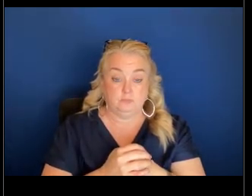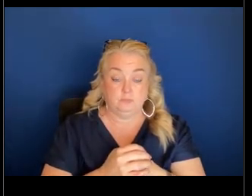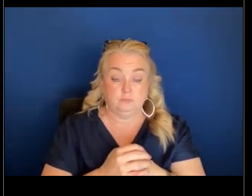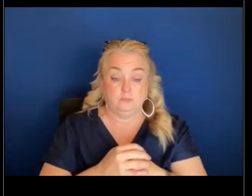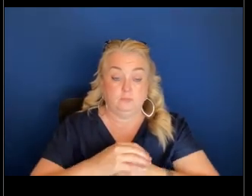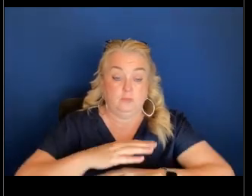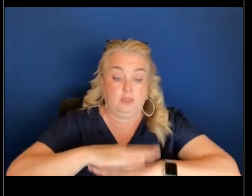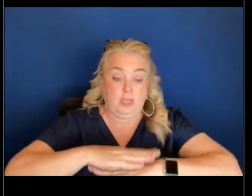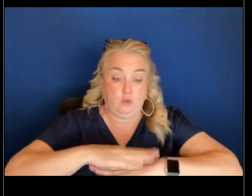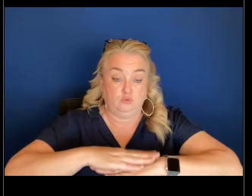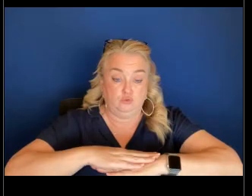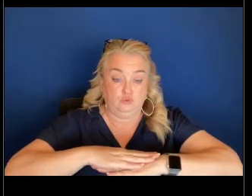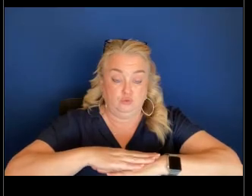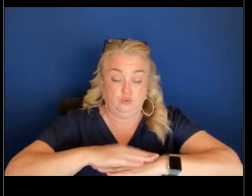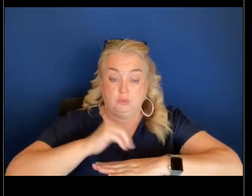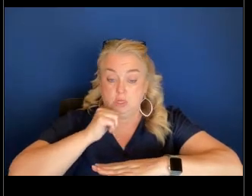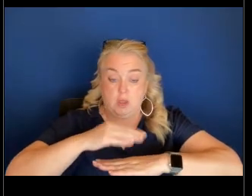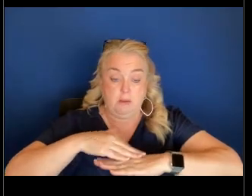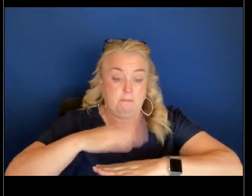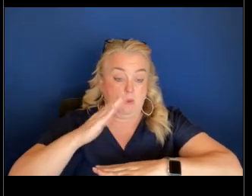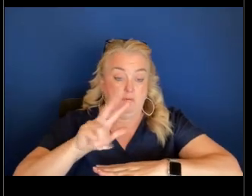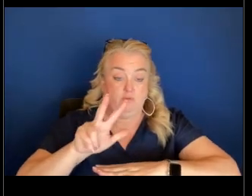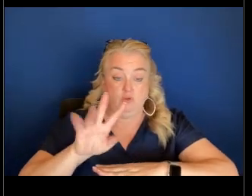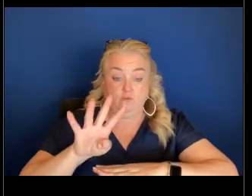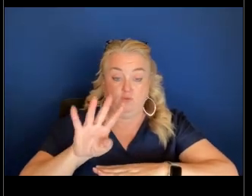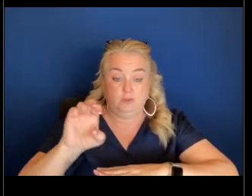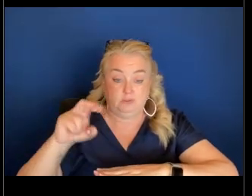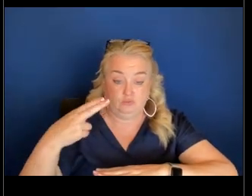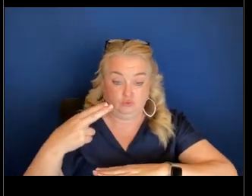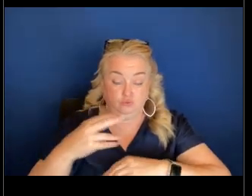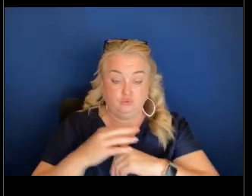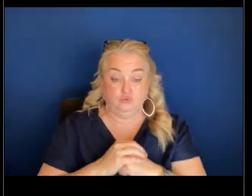rim height no higher than 34 inches,